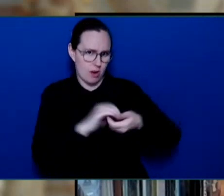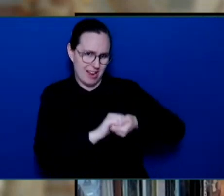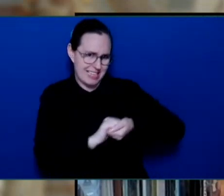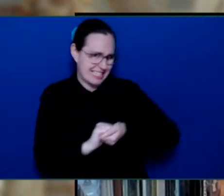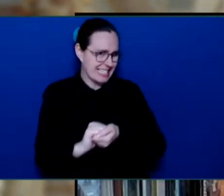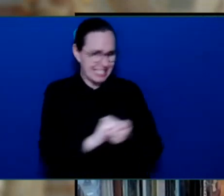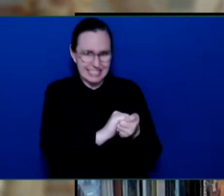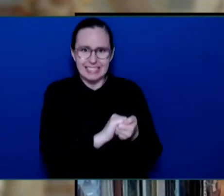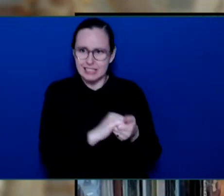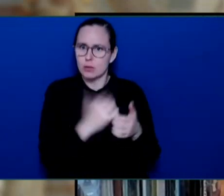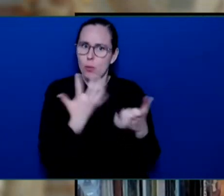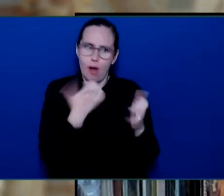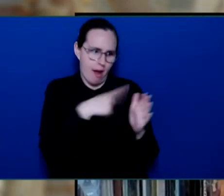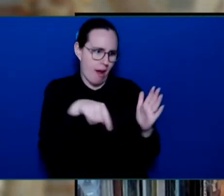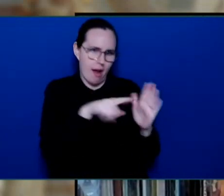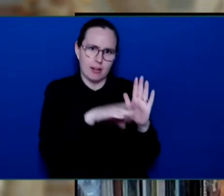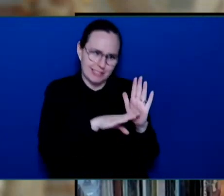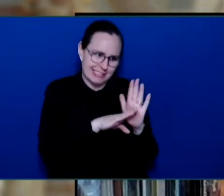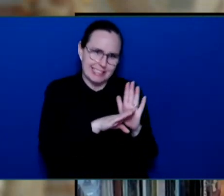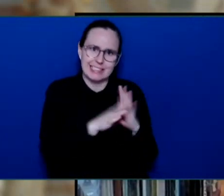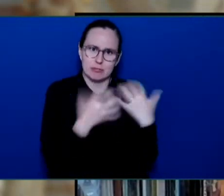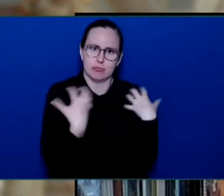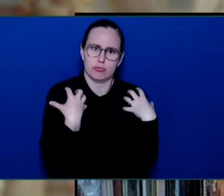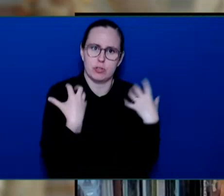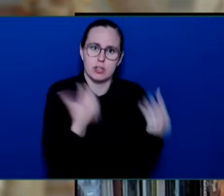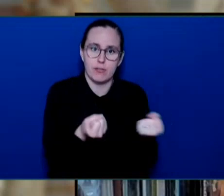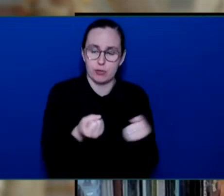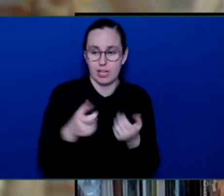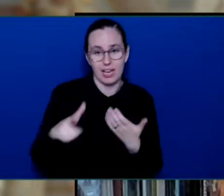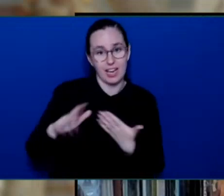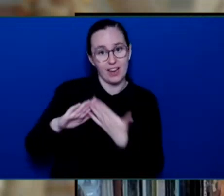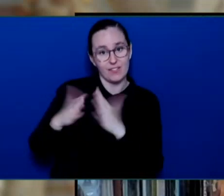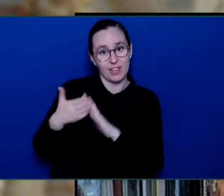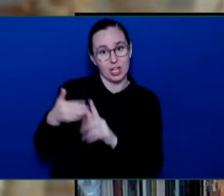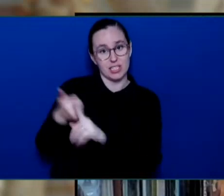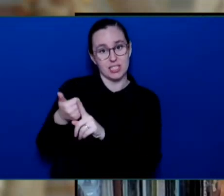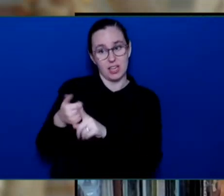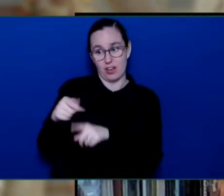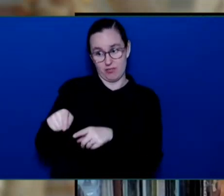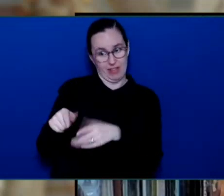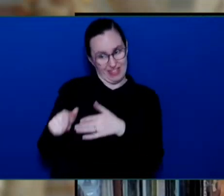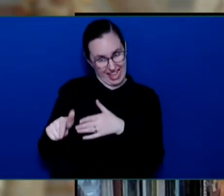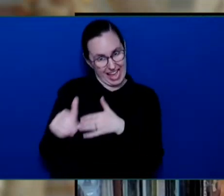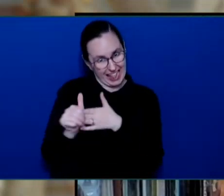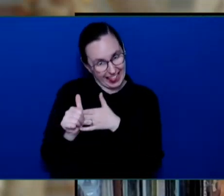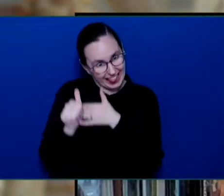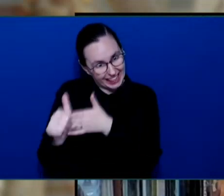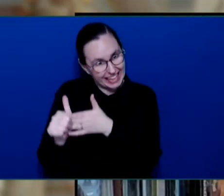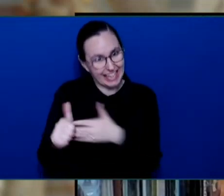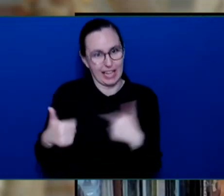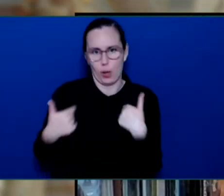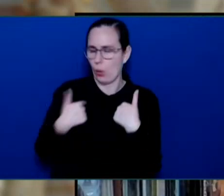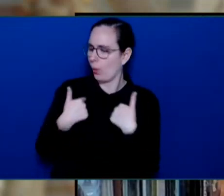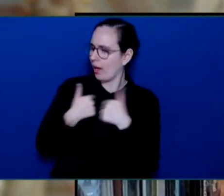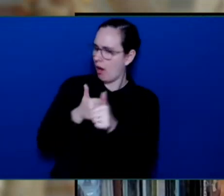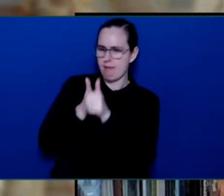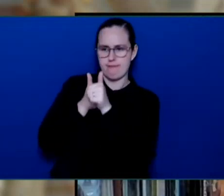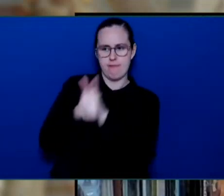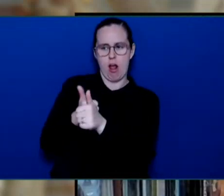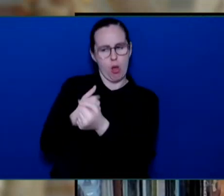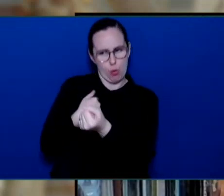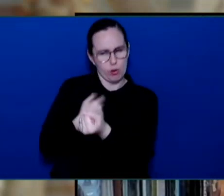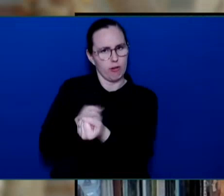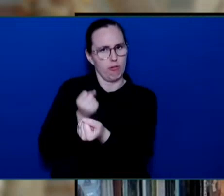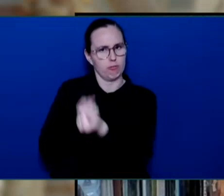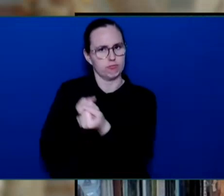The village is leading that work, and we're doing everything we can to support the village so that that work can happen faster. But I also want